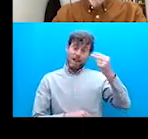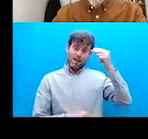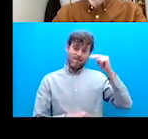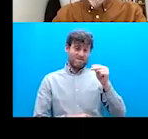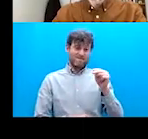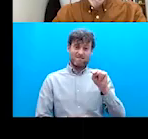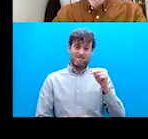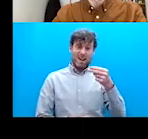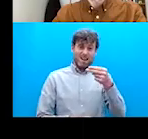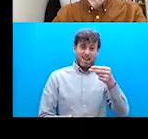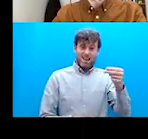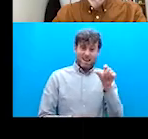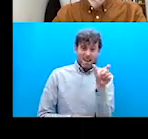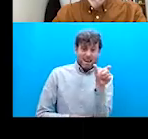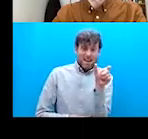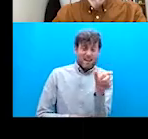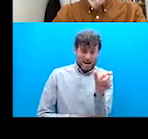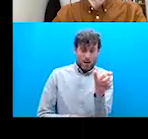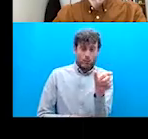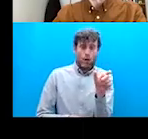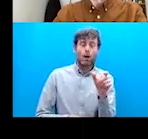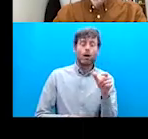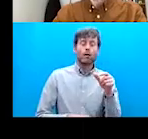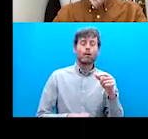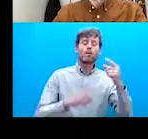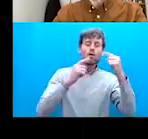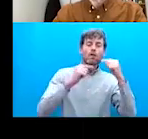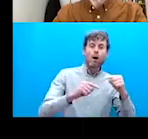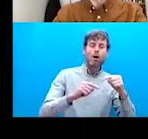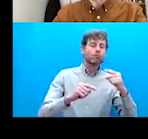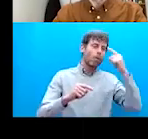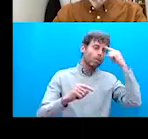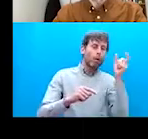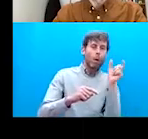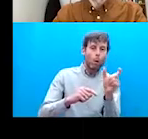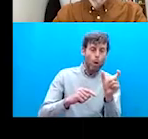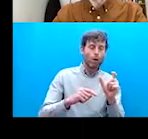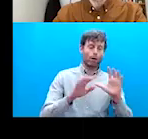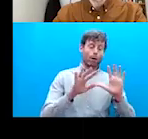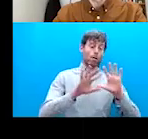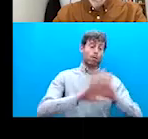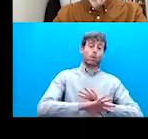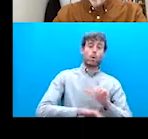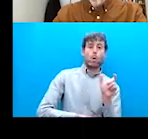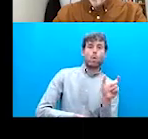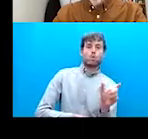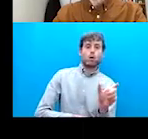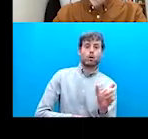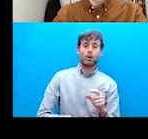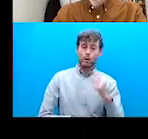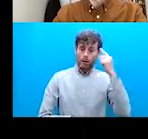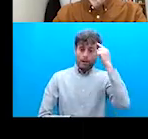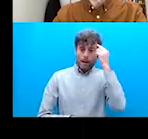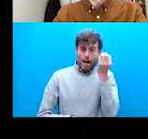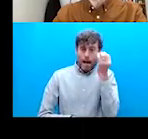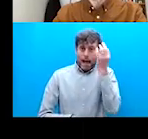two non-semantic conditions, so the non-word and the pseudo-word, where the meaning of the noun may be indeed activated, but